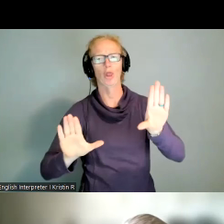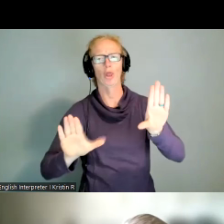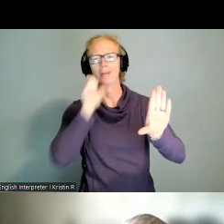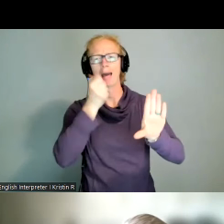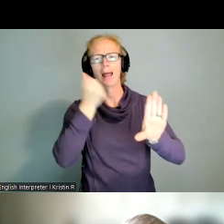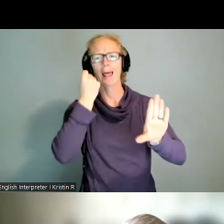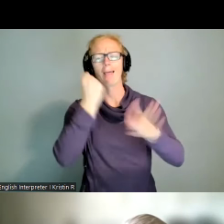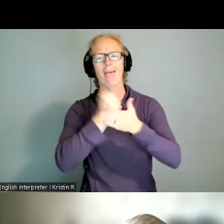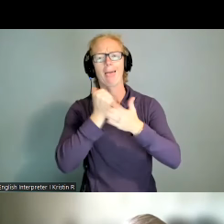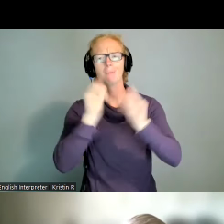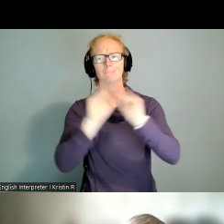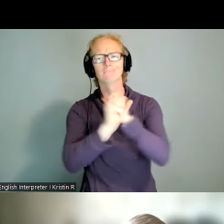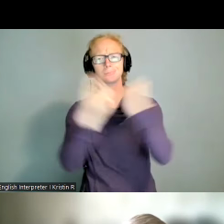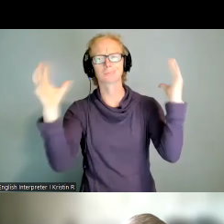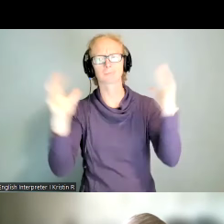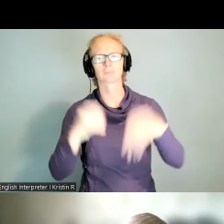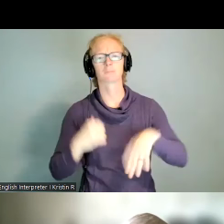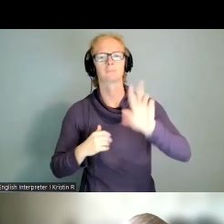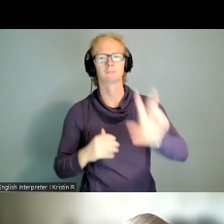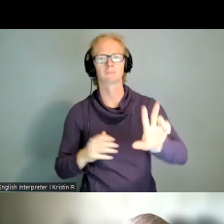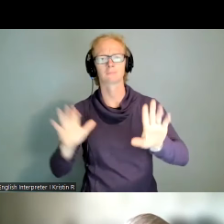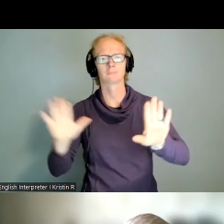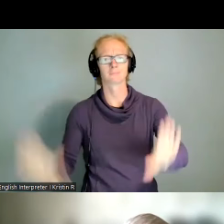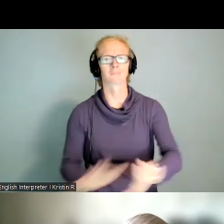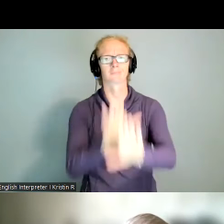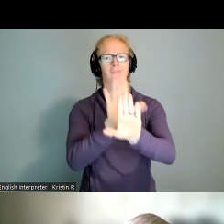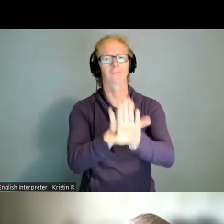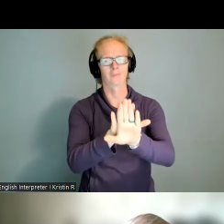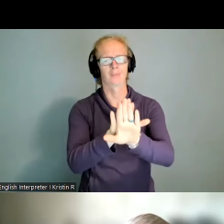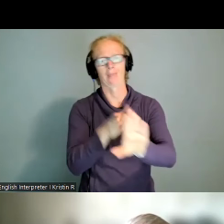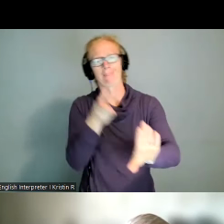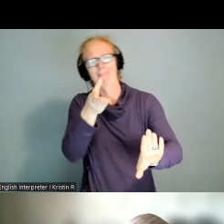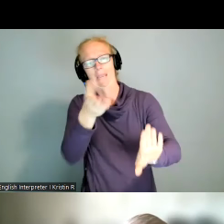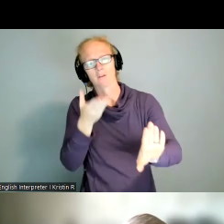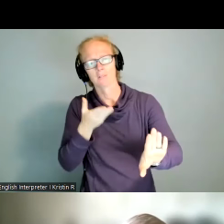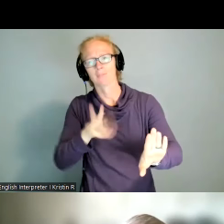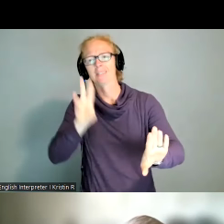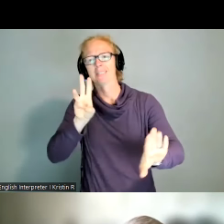is. But anyway, we didn't get our GIS guy to do it. So there it is. Those are the